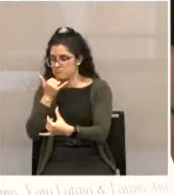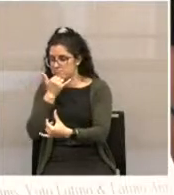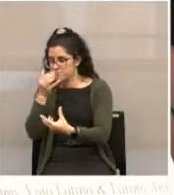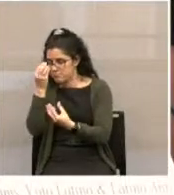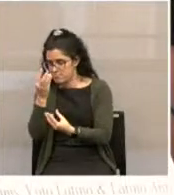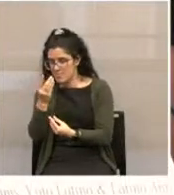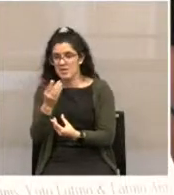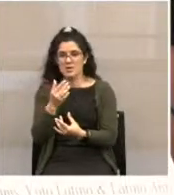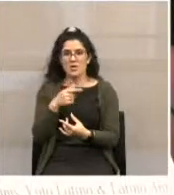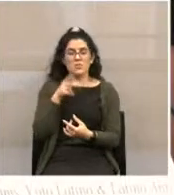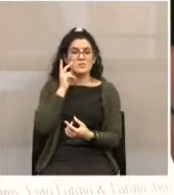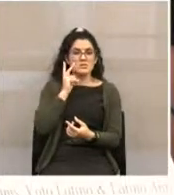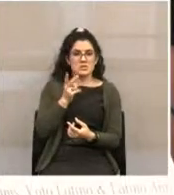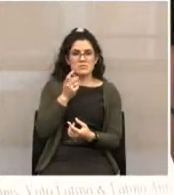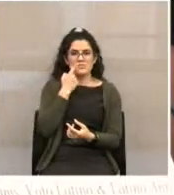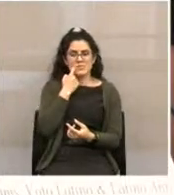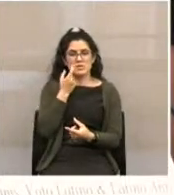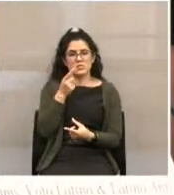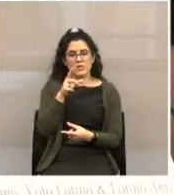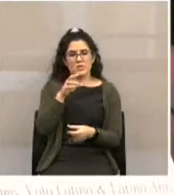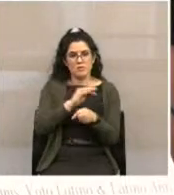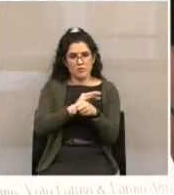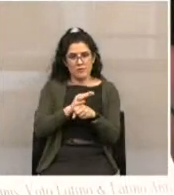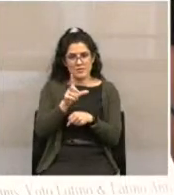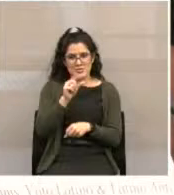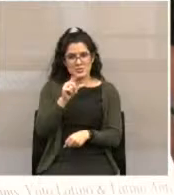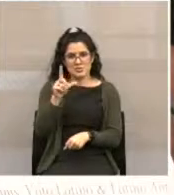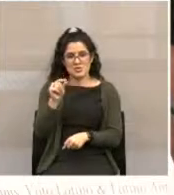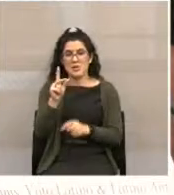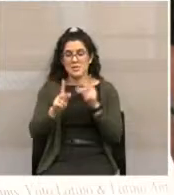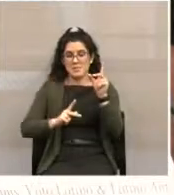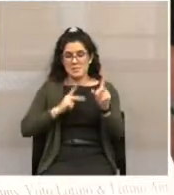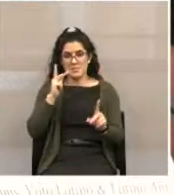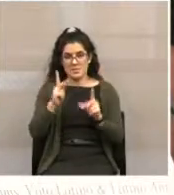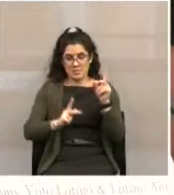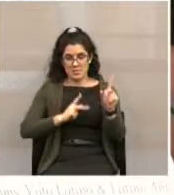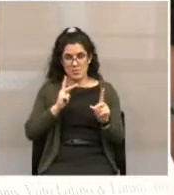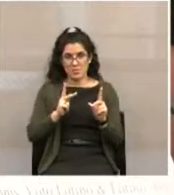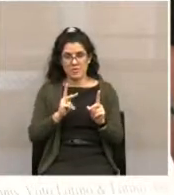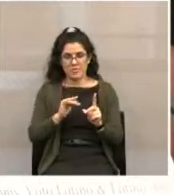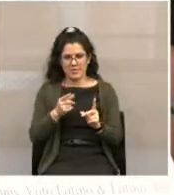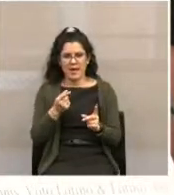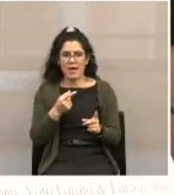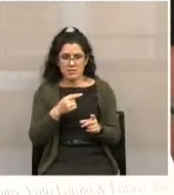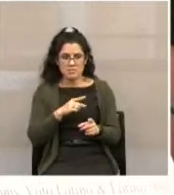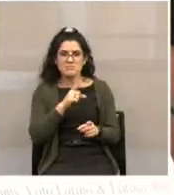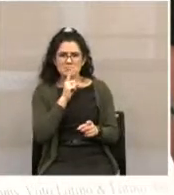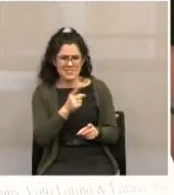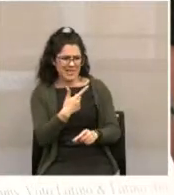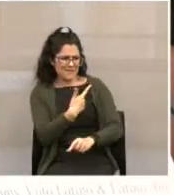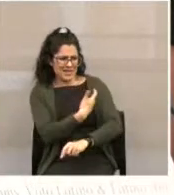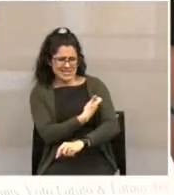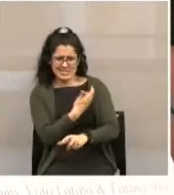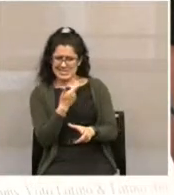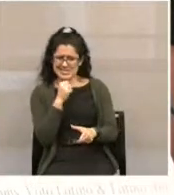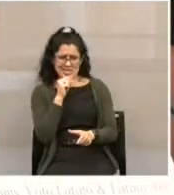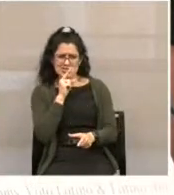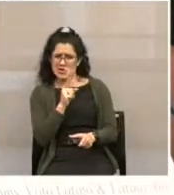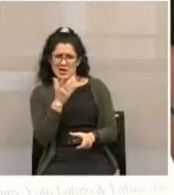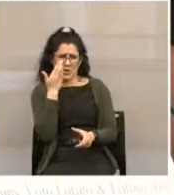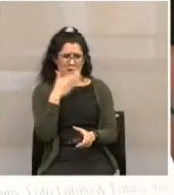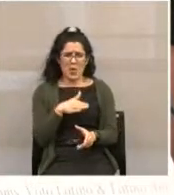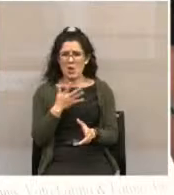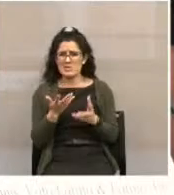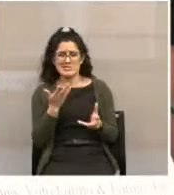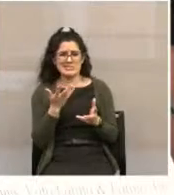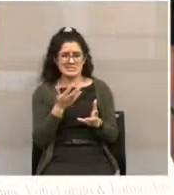in 2020 with COVID, where you had individuals who may have had legitimate doubts around the vaccine at the time